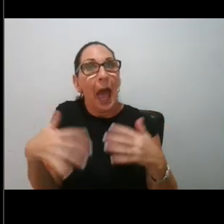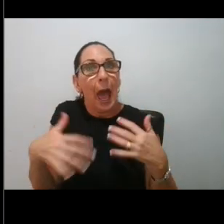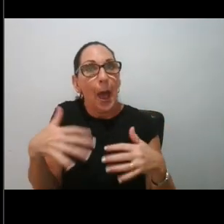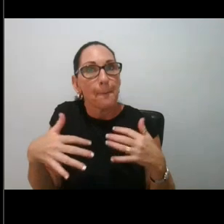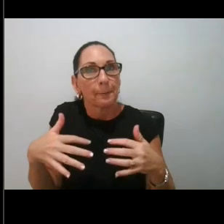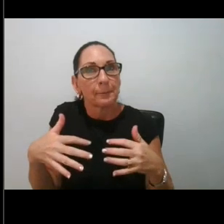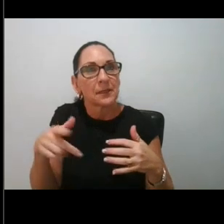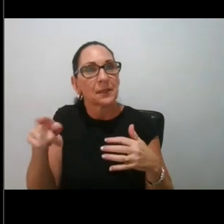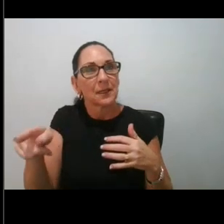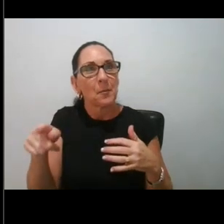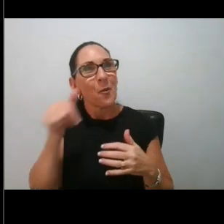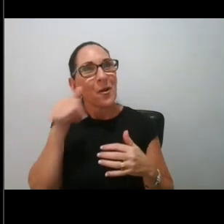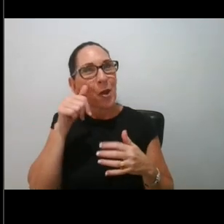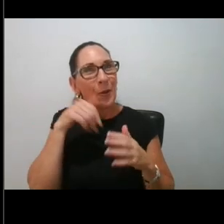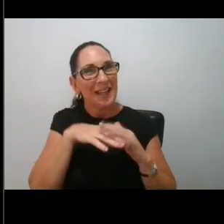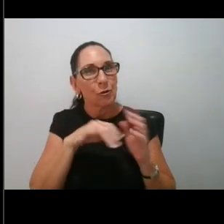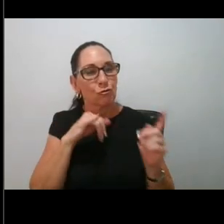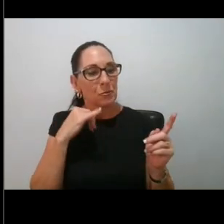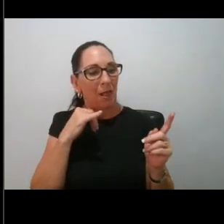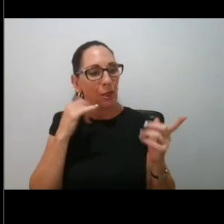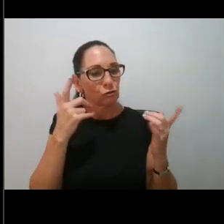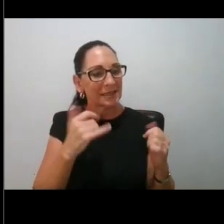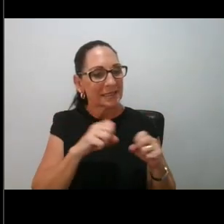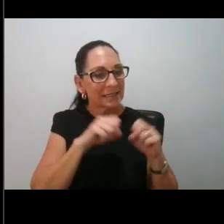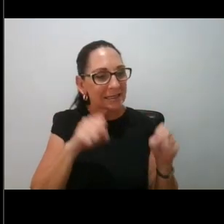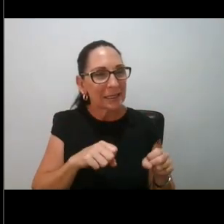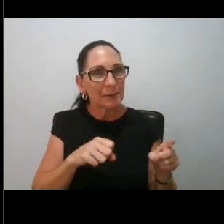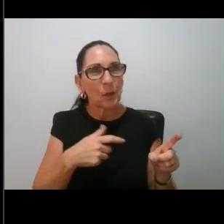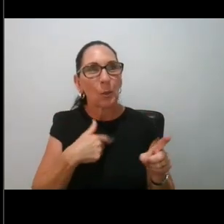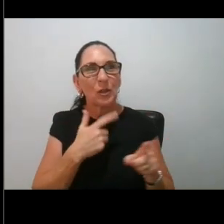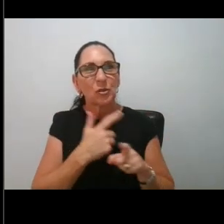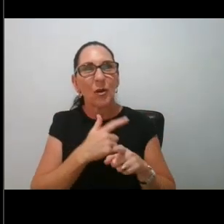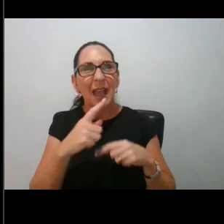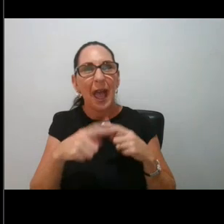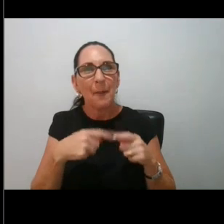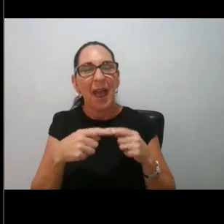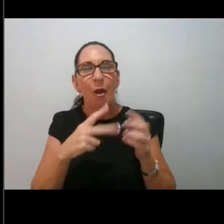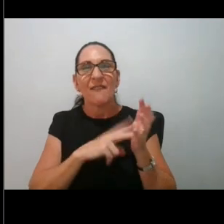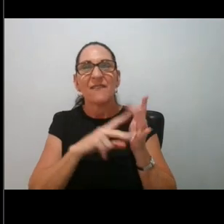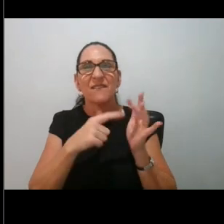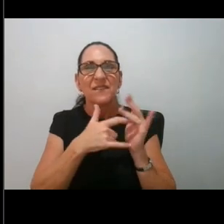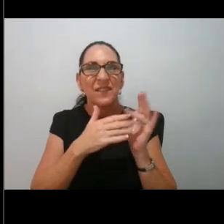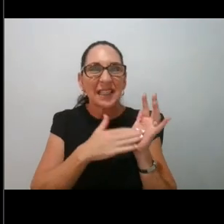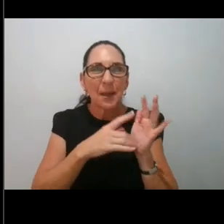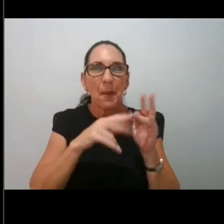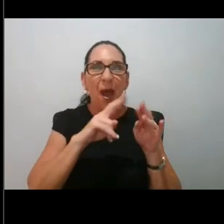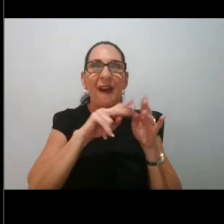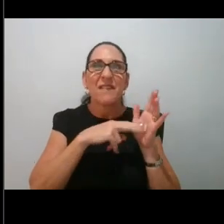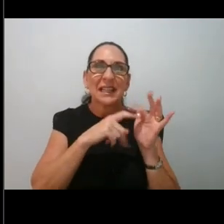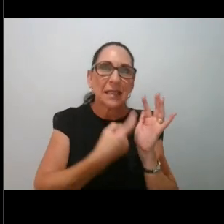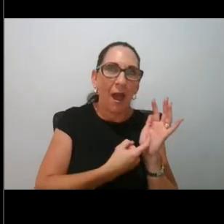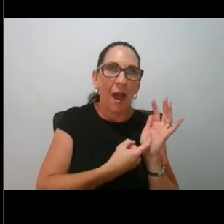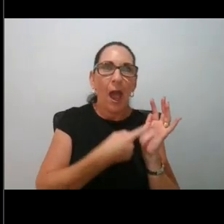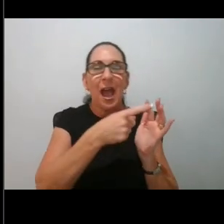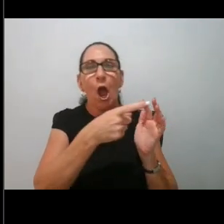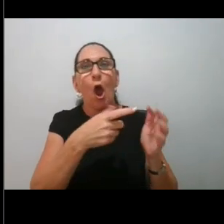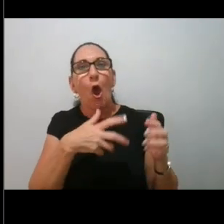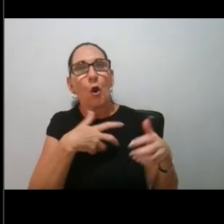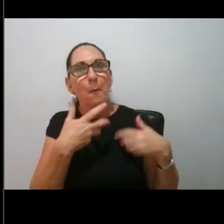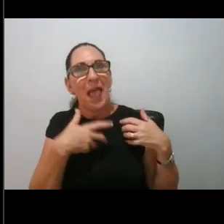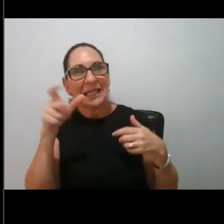that in the criminal justice system, we talk about complainant, defendant, victim, offender. So we'll probably flick between that different language